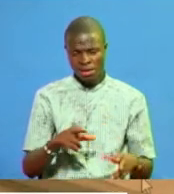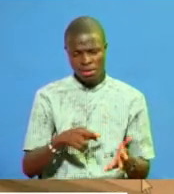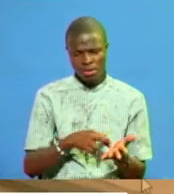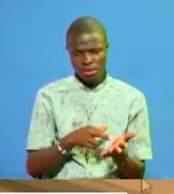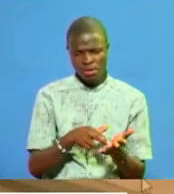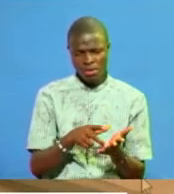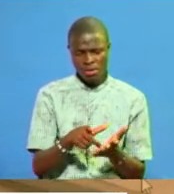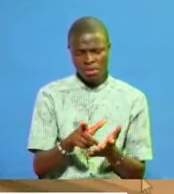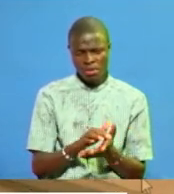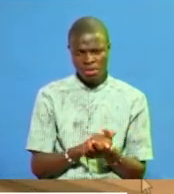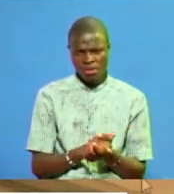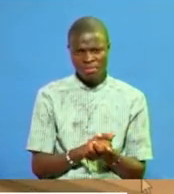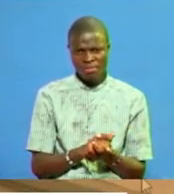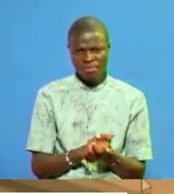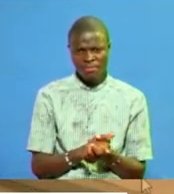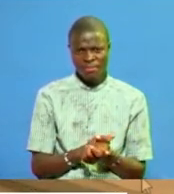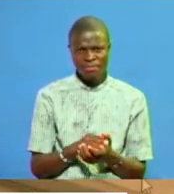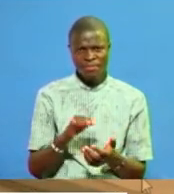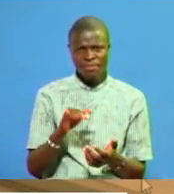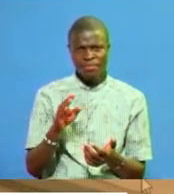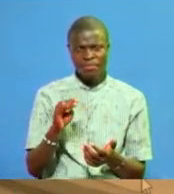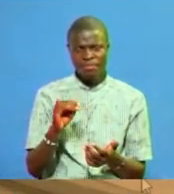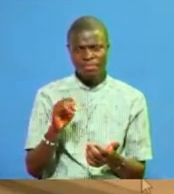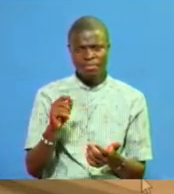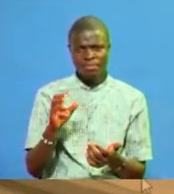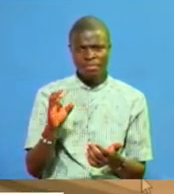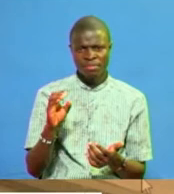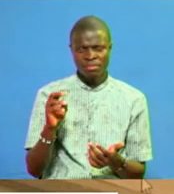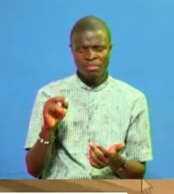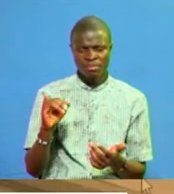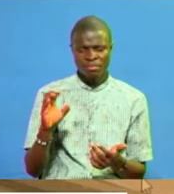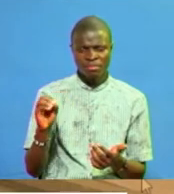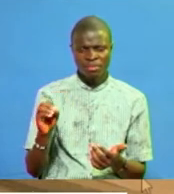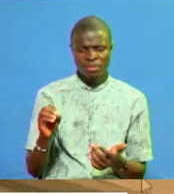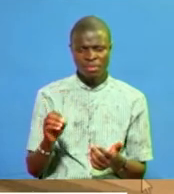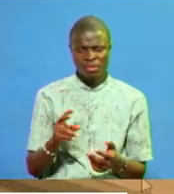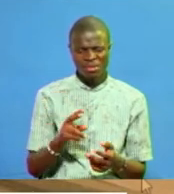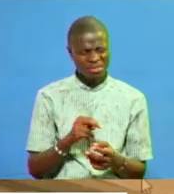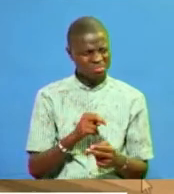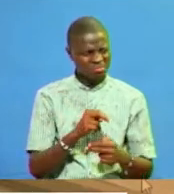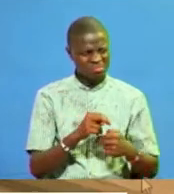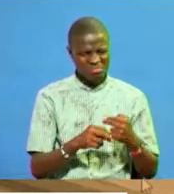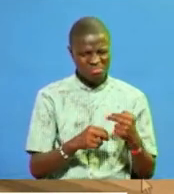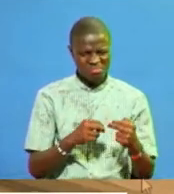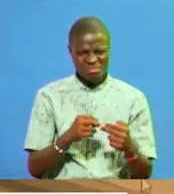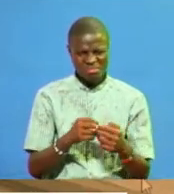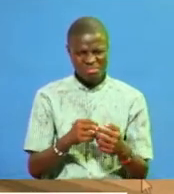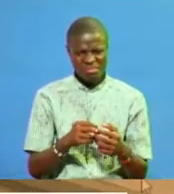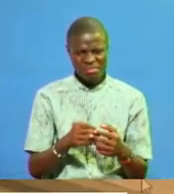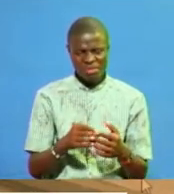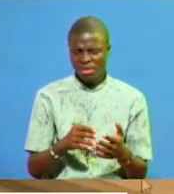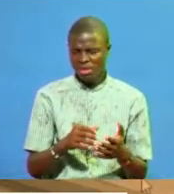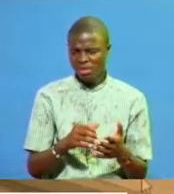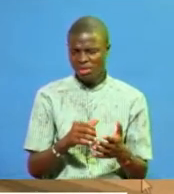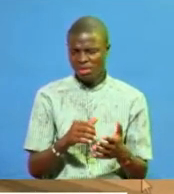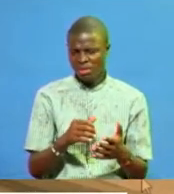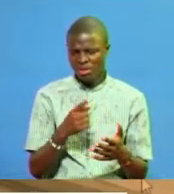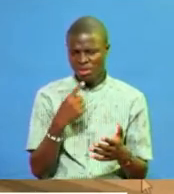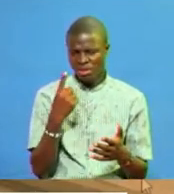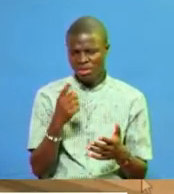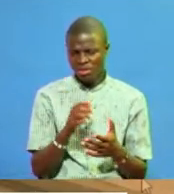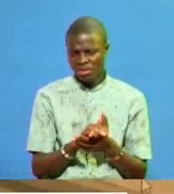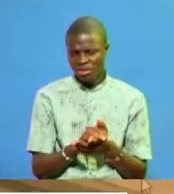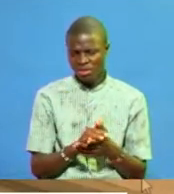adoption and growth of Bitcoin, then there's a very predictable cycle of adoption recovery cycle, so